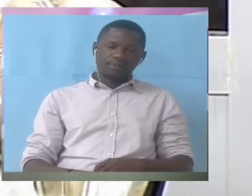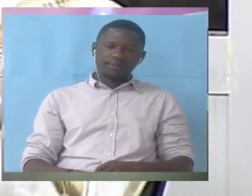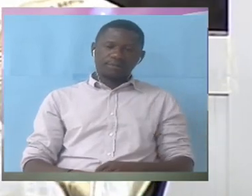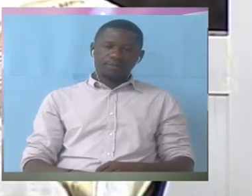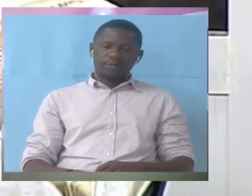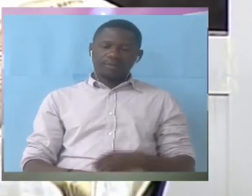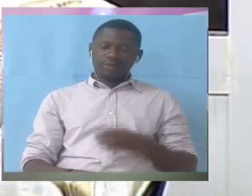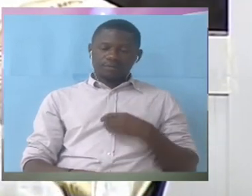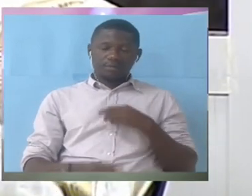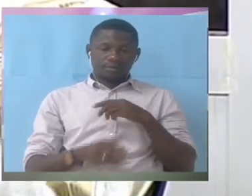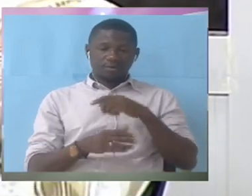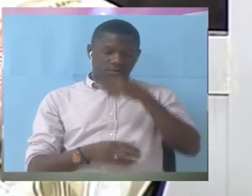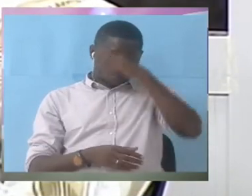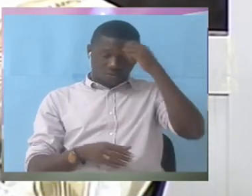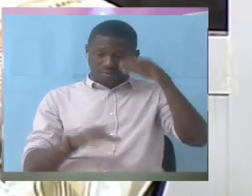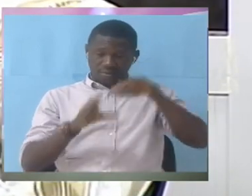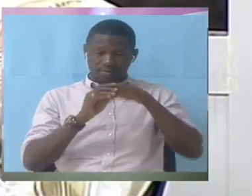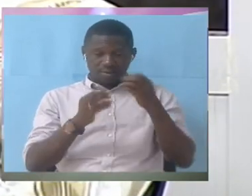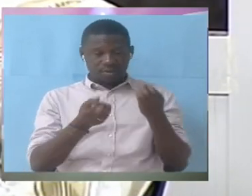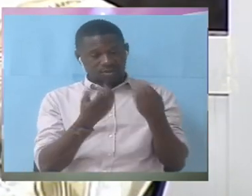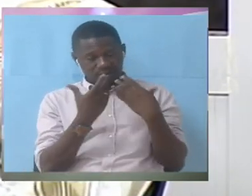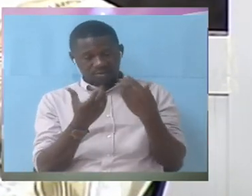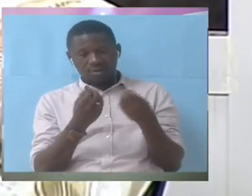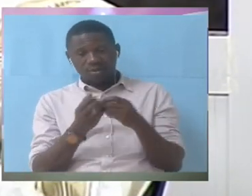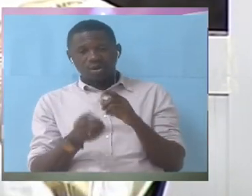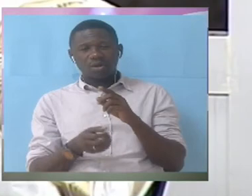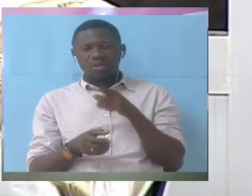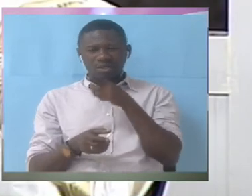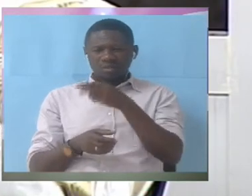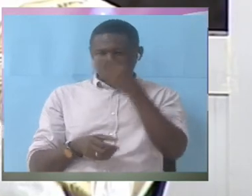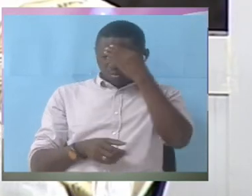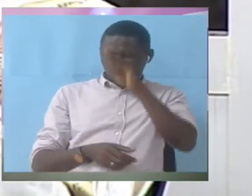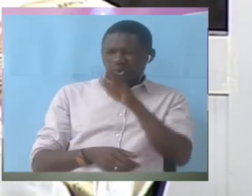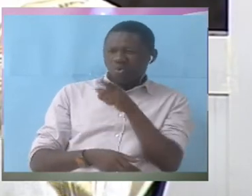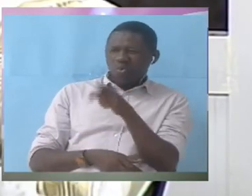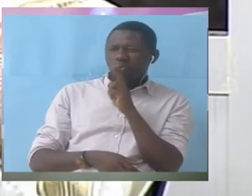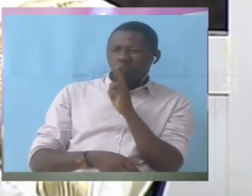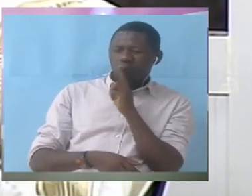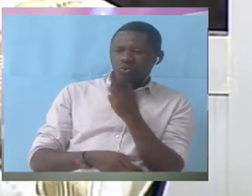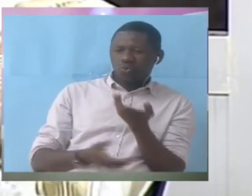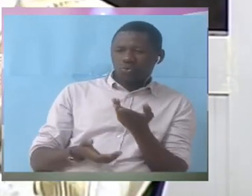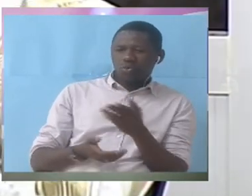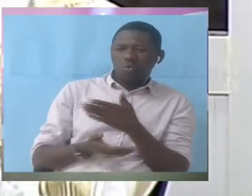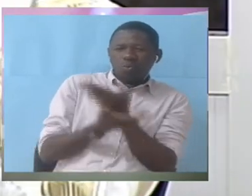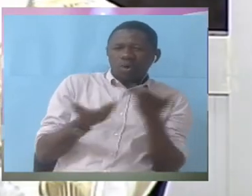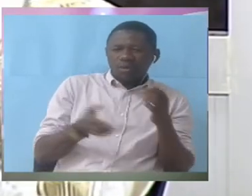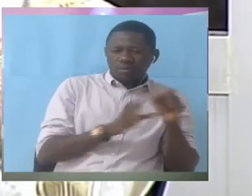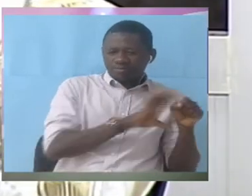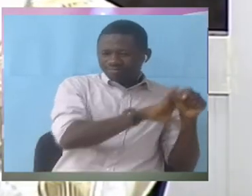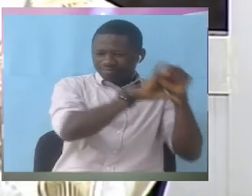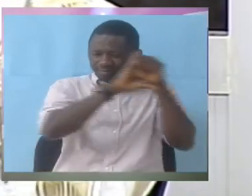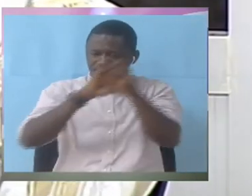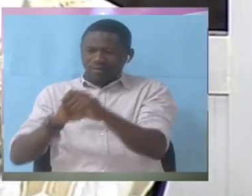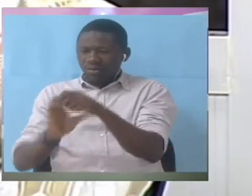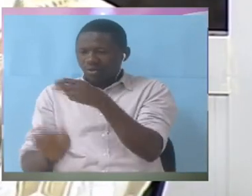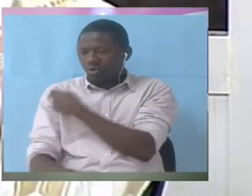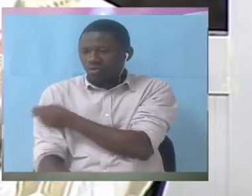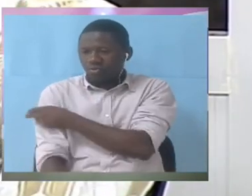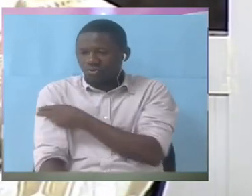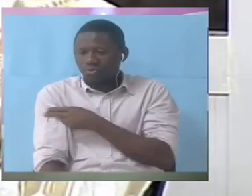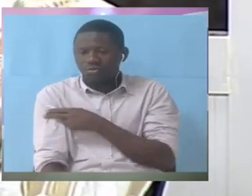ña fa liggé ci lañ ma xamal né who the boy was boy bi kan la why he was admitted lan mo tax ñu tedal ko